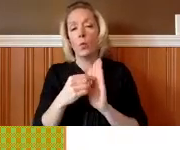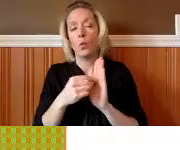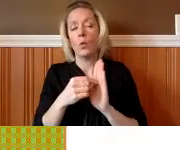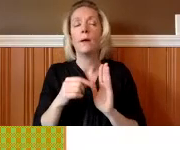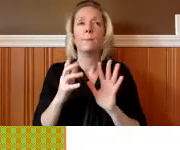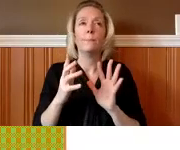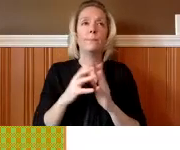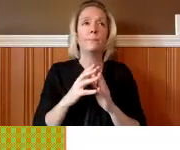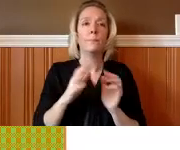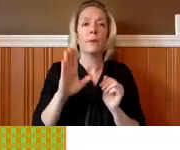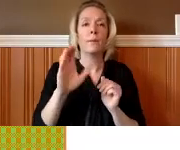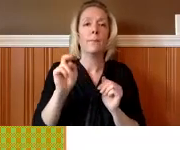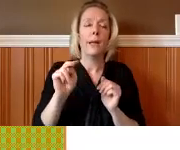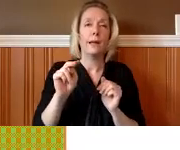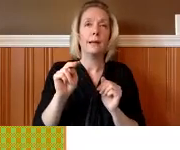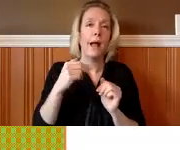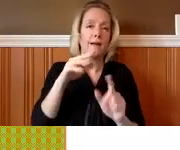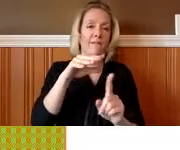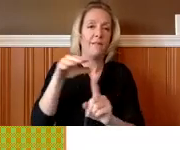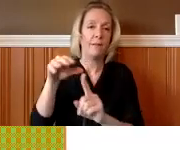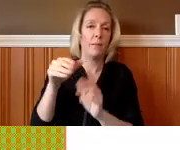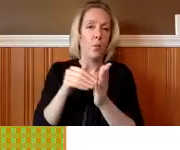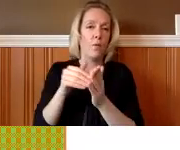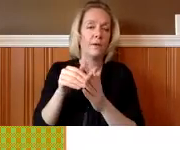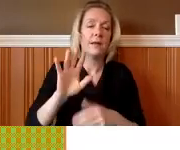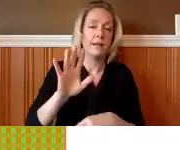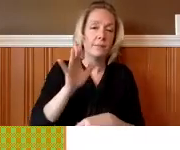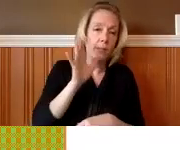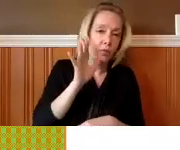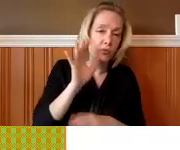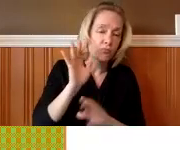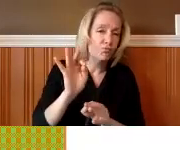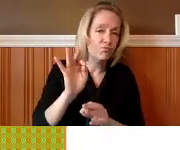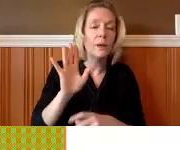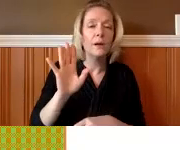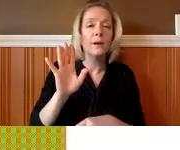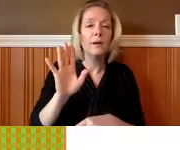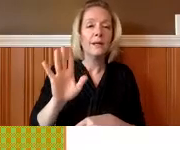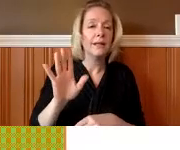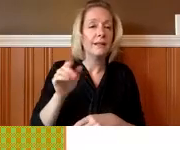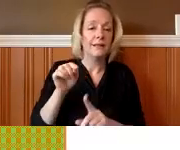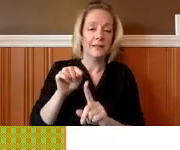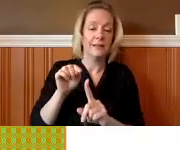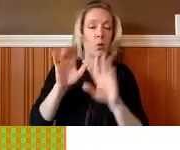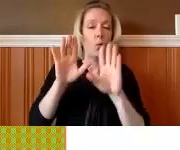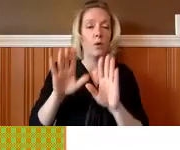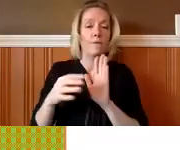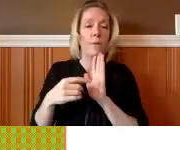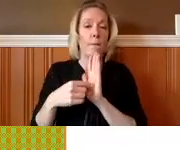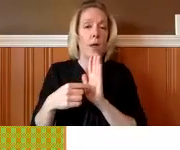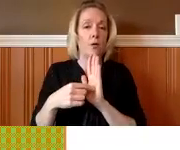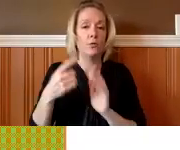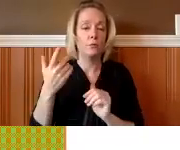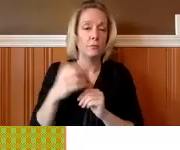Ben is used a lot in my videos. Again, his mom and he is such a great model for our